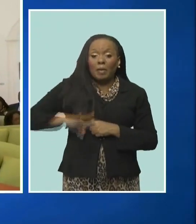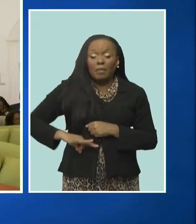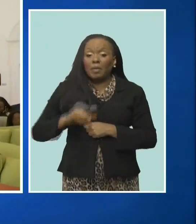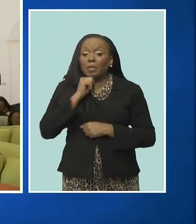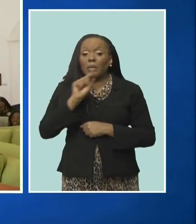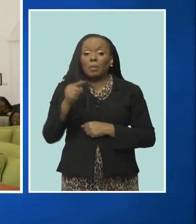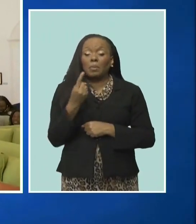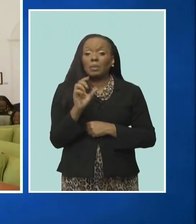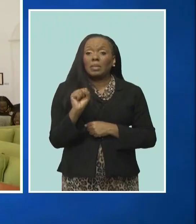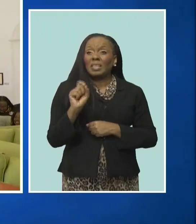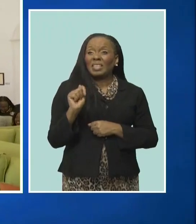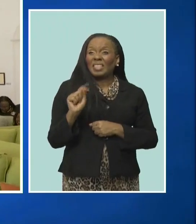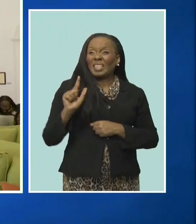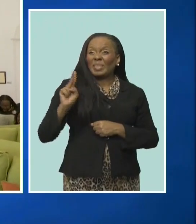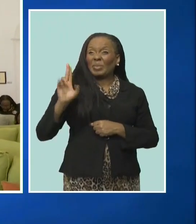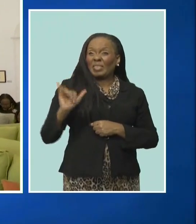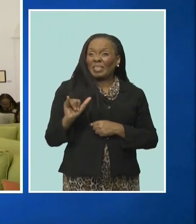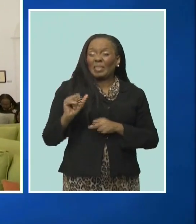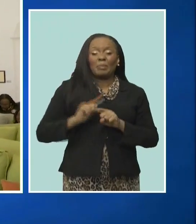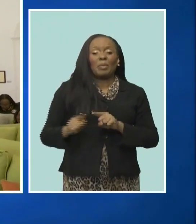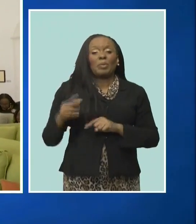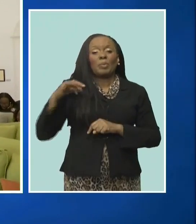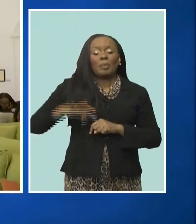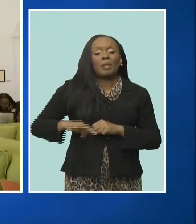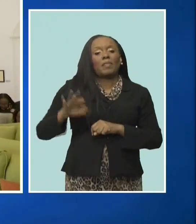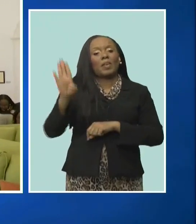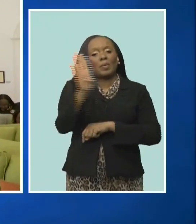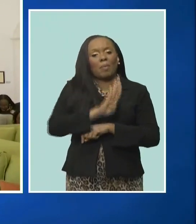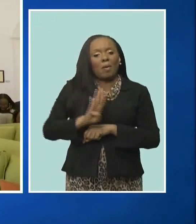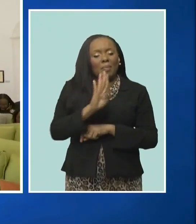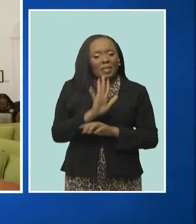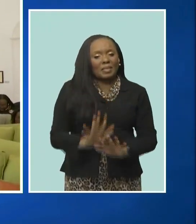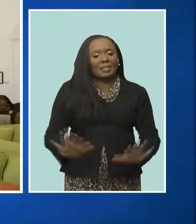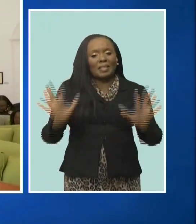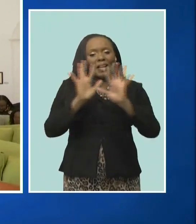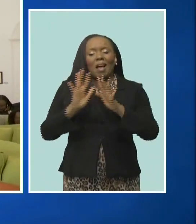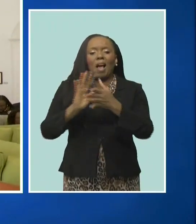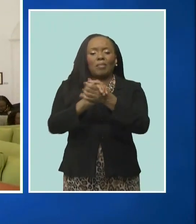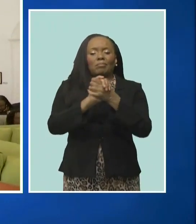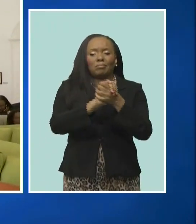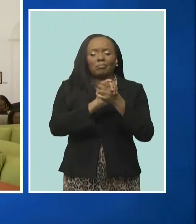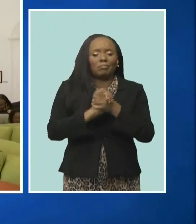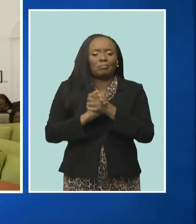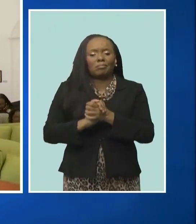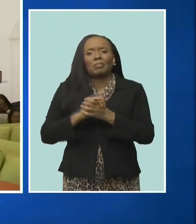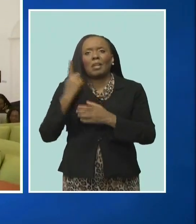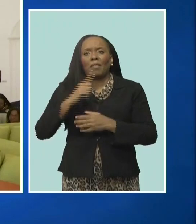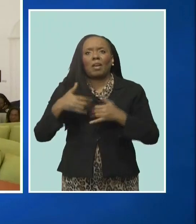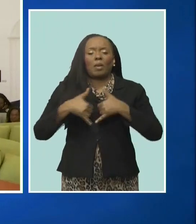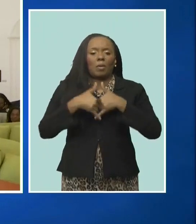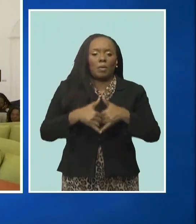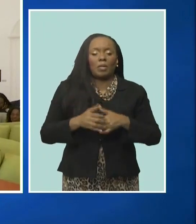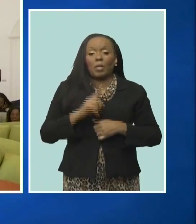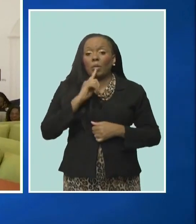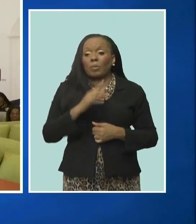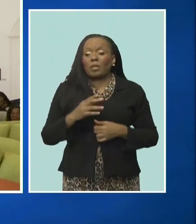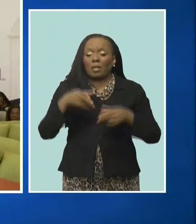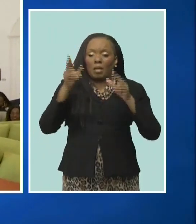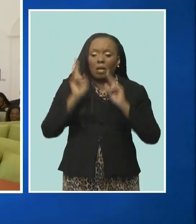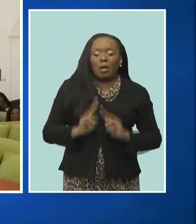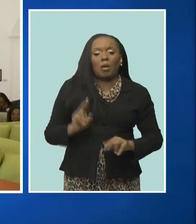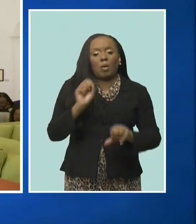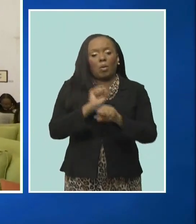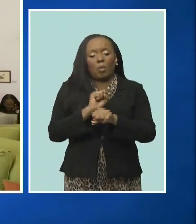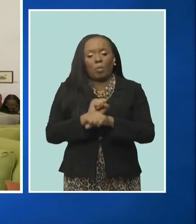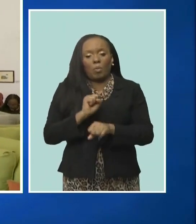have benefited Barbados, and I want to truly congratulate them on achieving this award. It's an honor to work, and it's